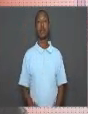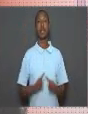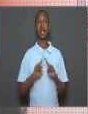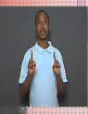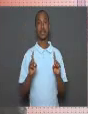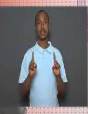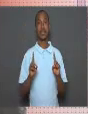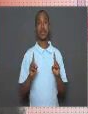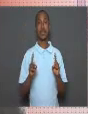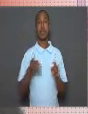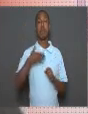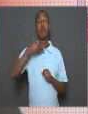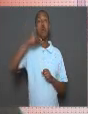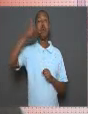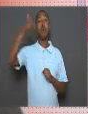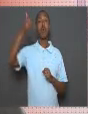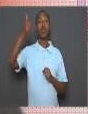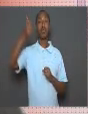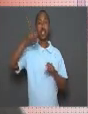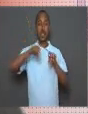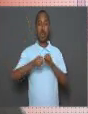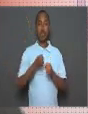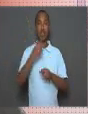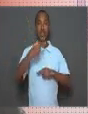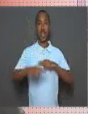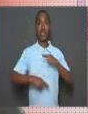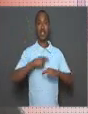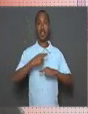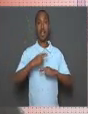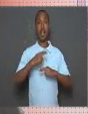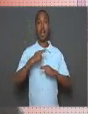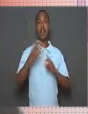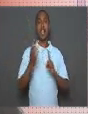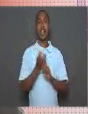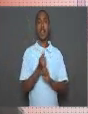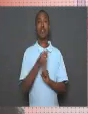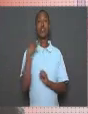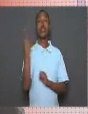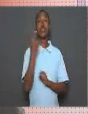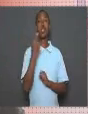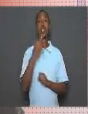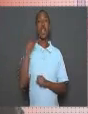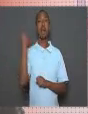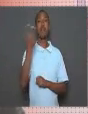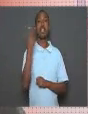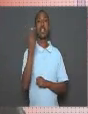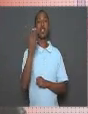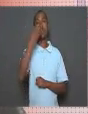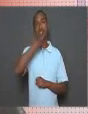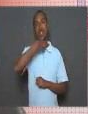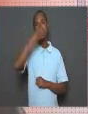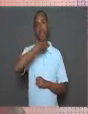However, most decomposition reactions are carried out using the application of